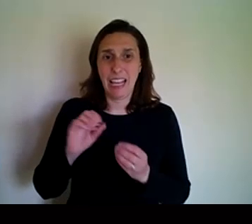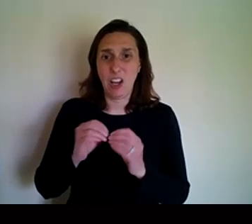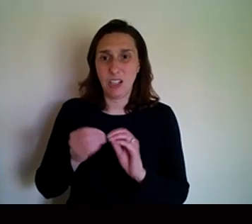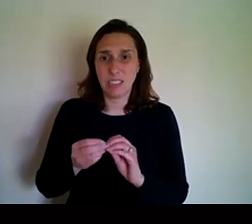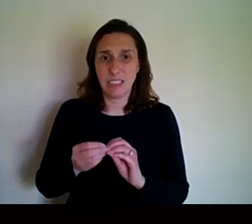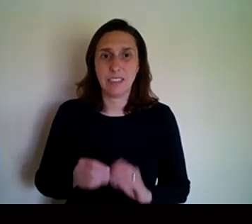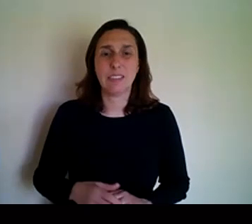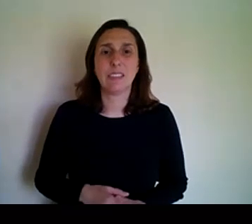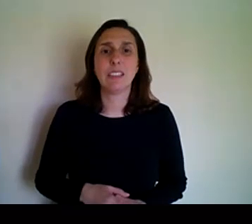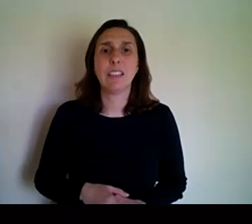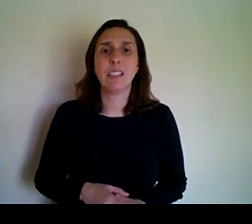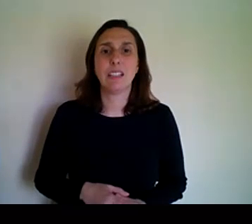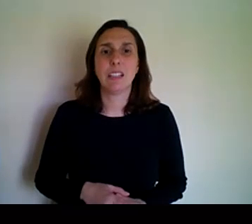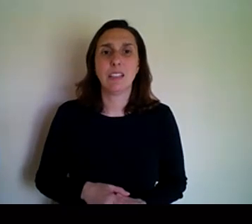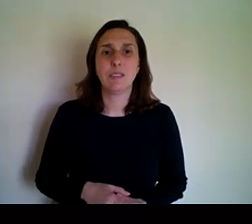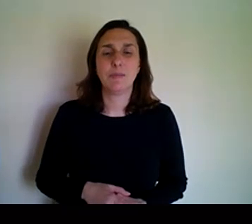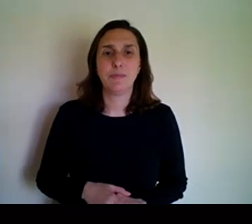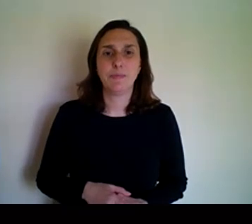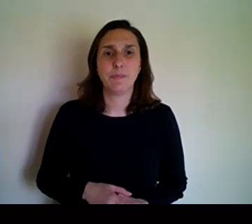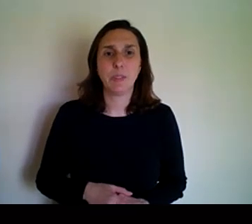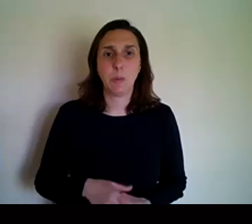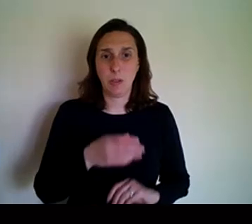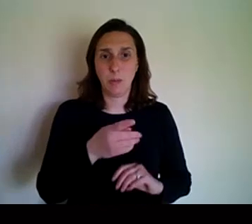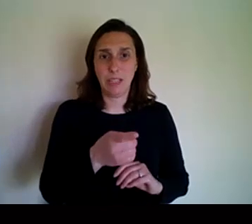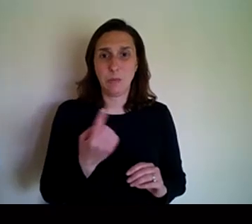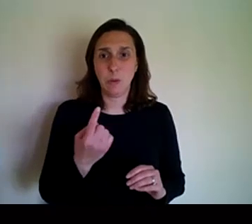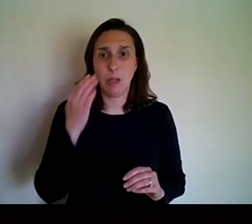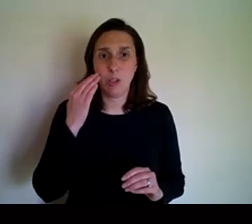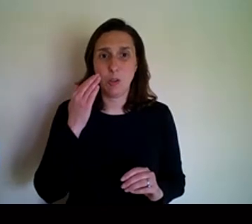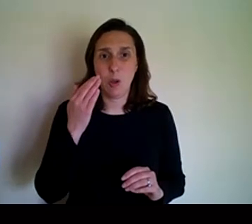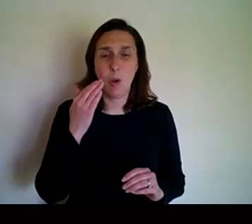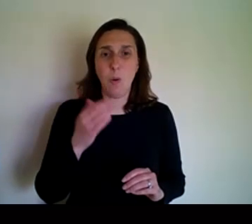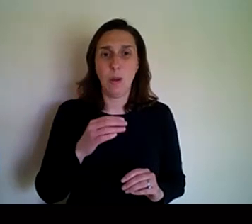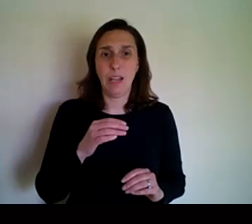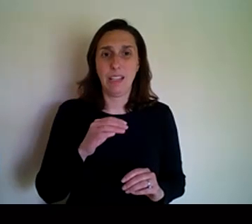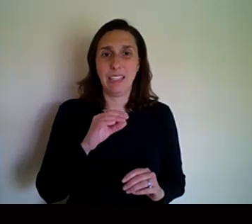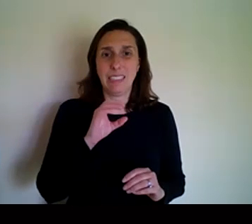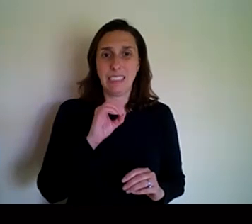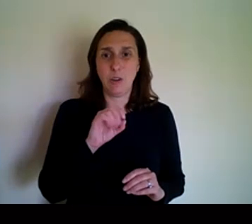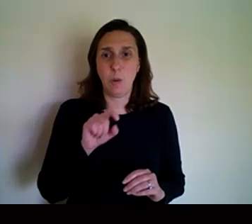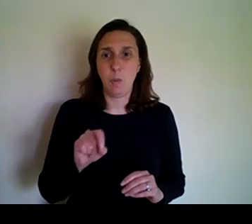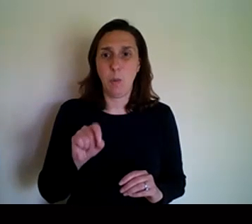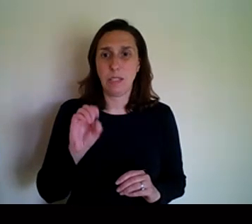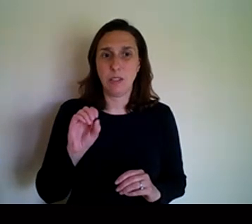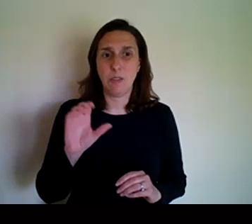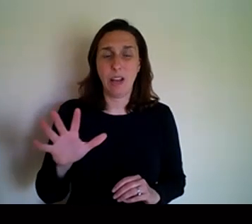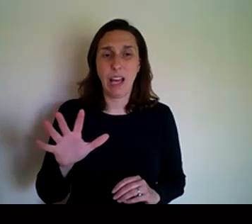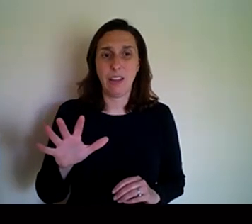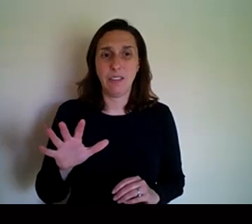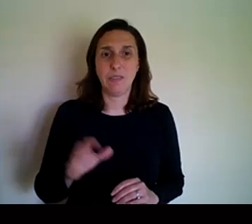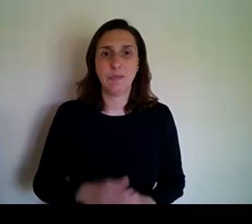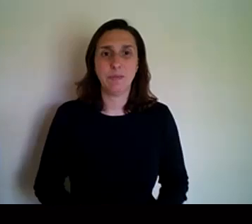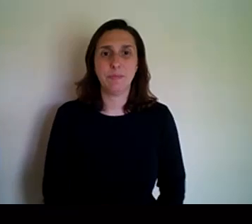answer is 0.05. So we can take this c, 1 plus a,